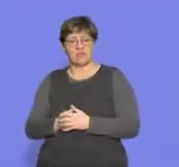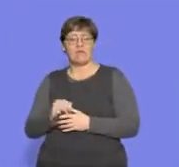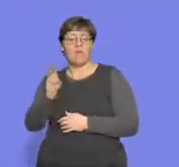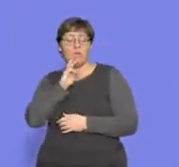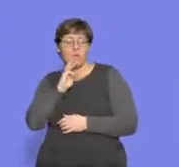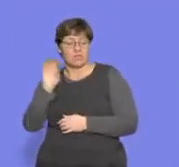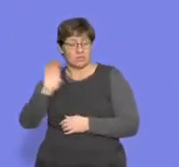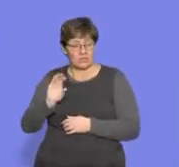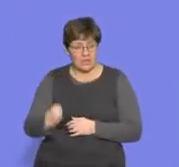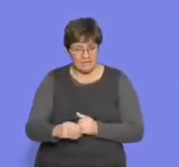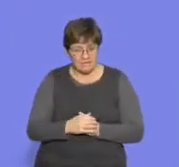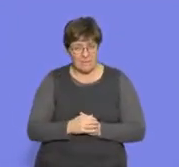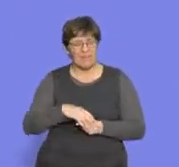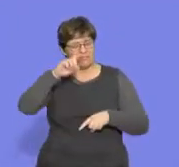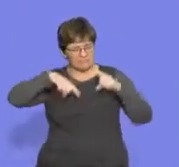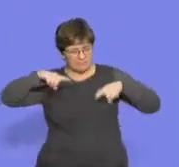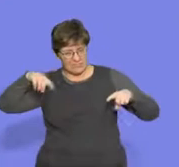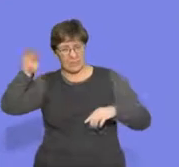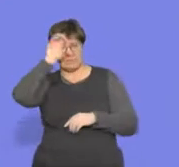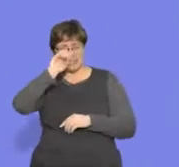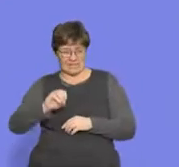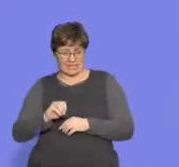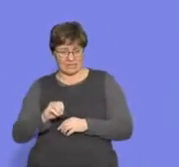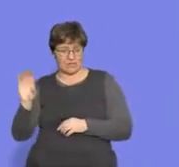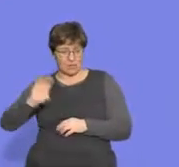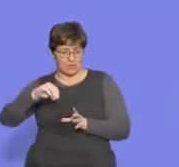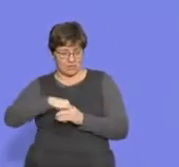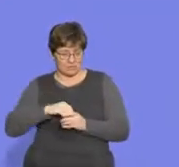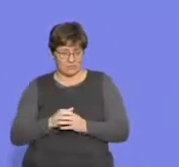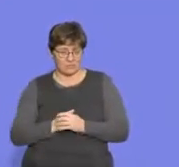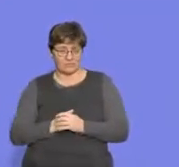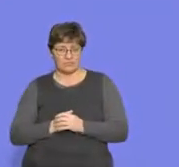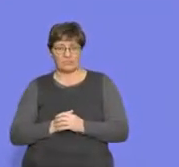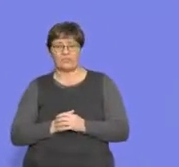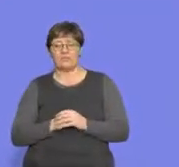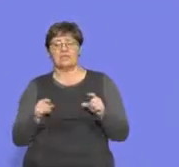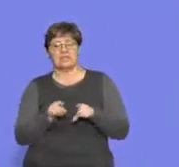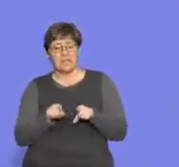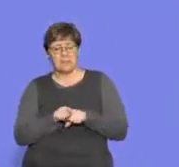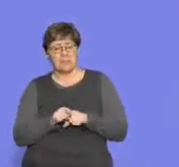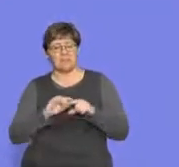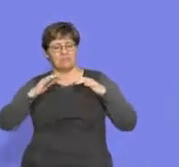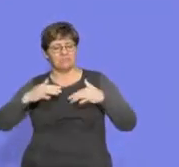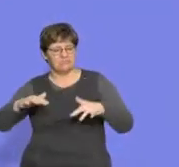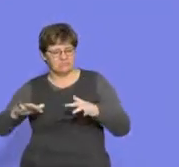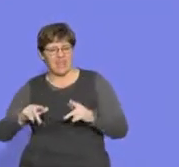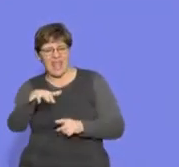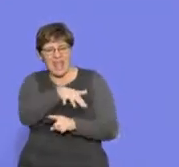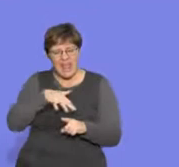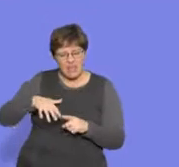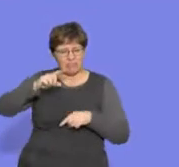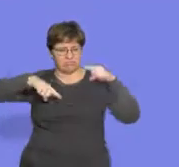water that is salty, so they have different percentages or concentrations of salt, as well as different terrains and